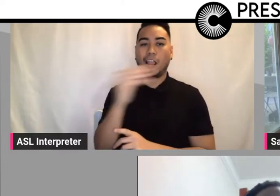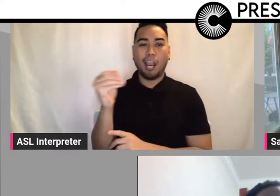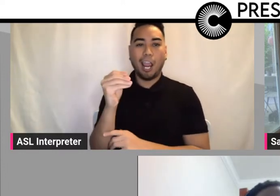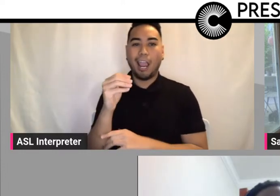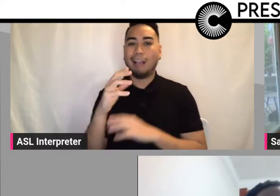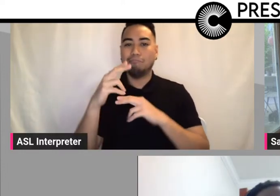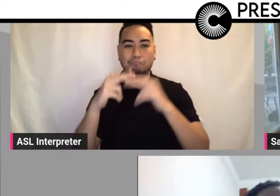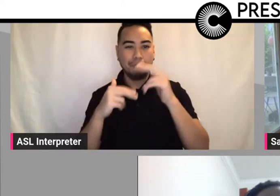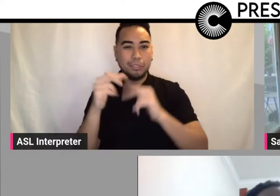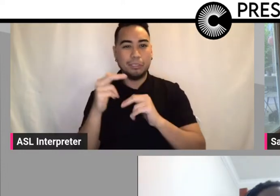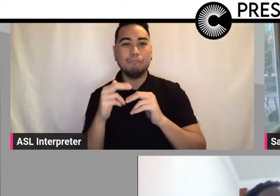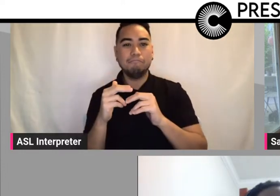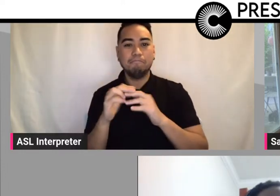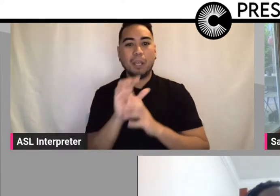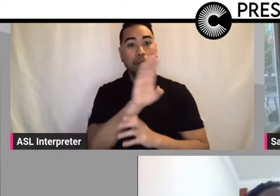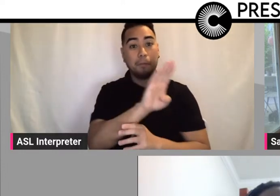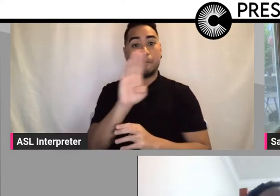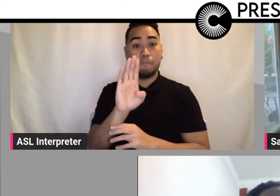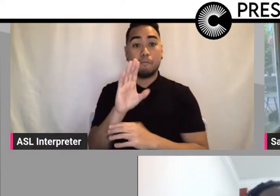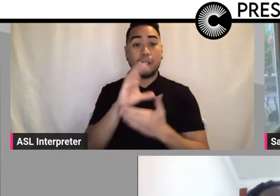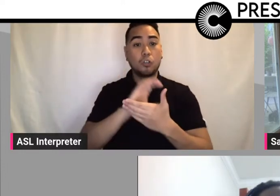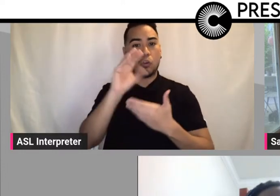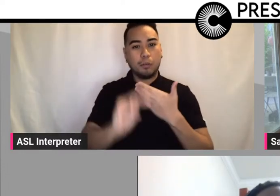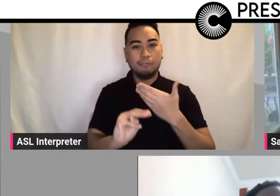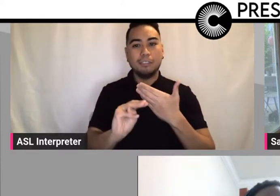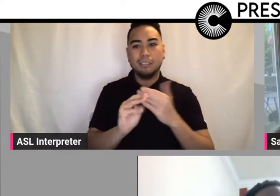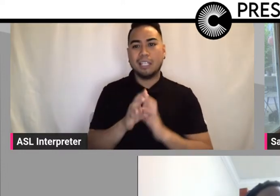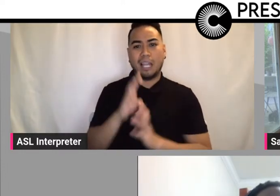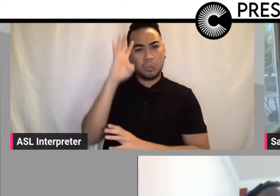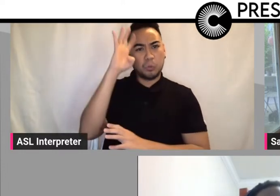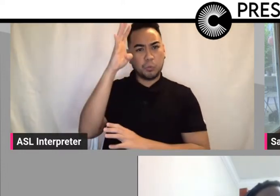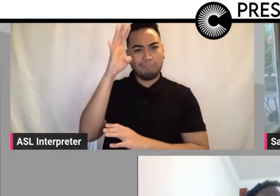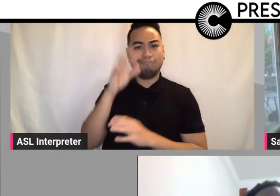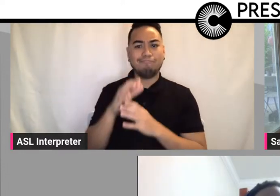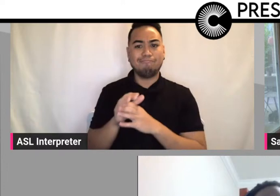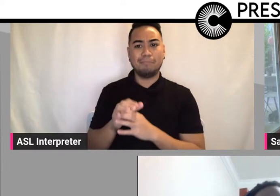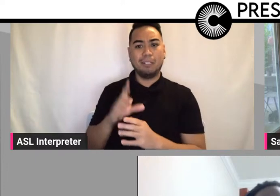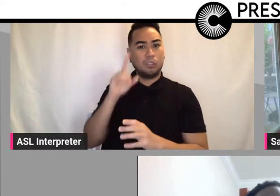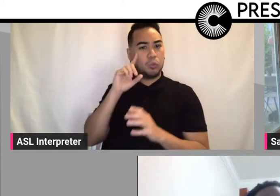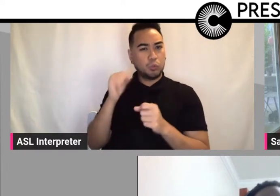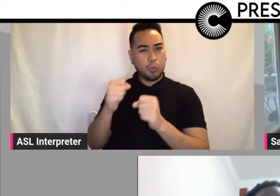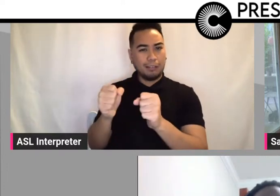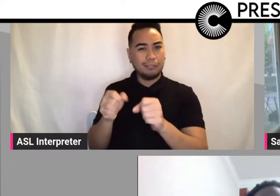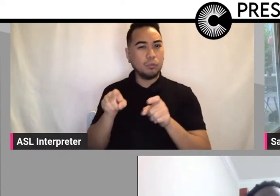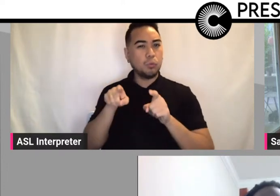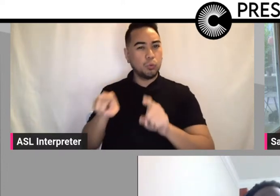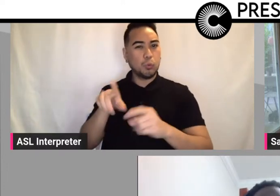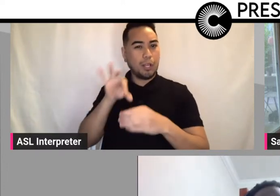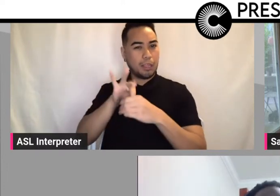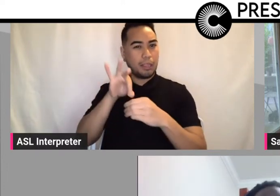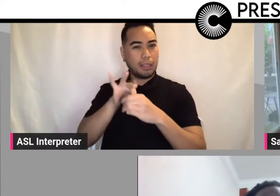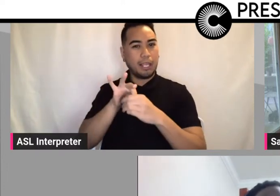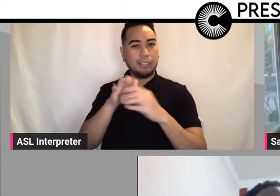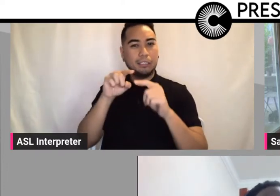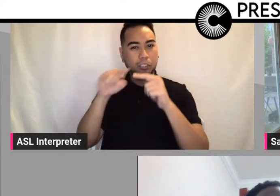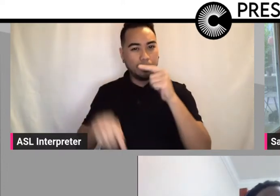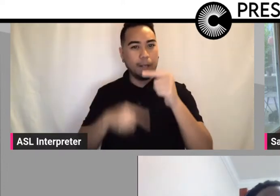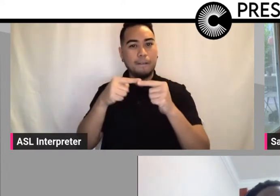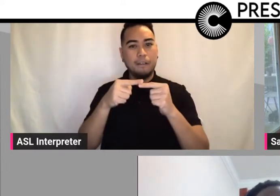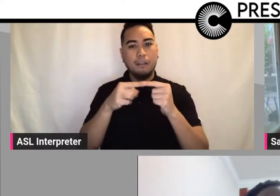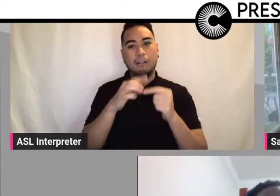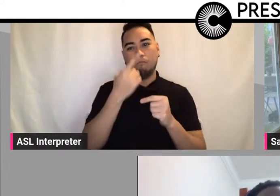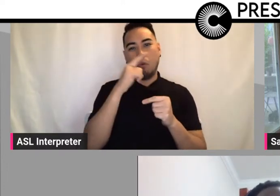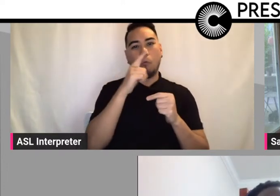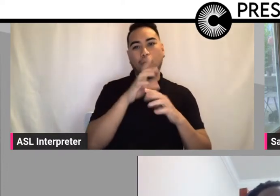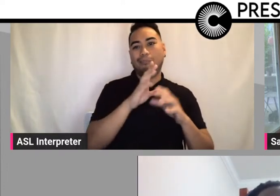to inform our tactics and strategy, to locate the current election cycle within our efforts to build state-based independent